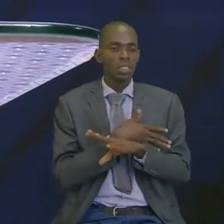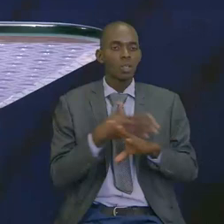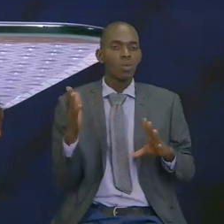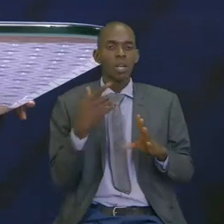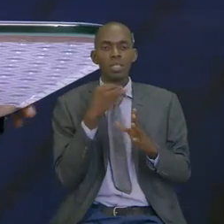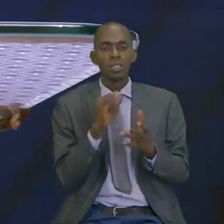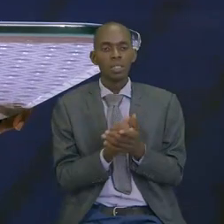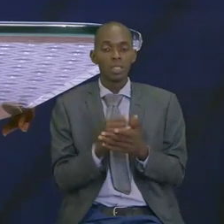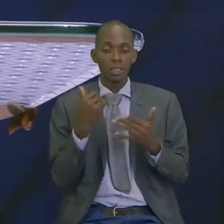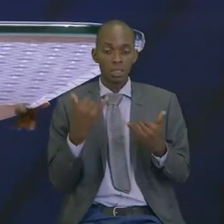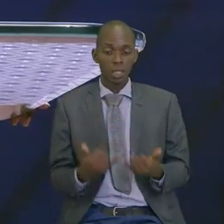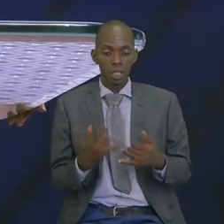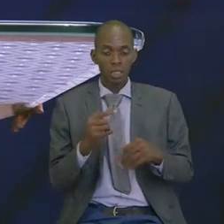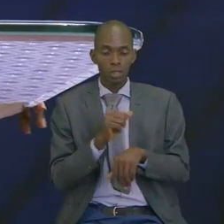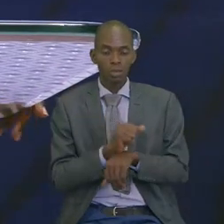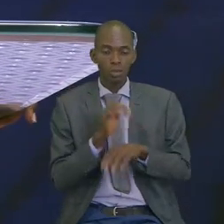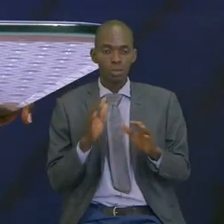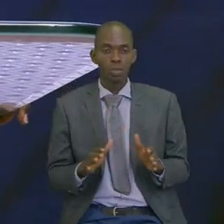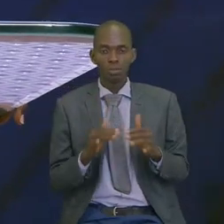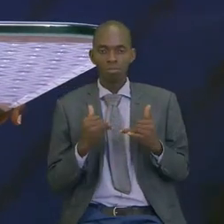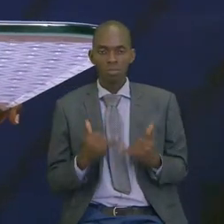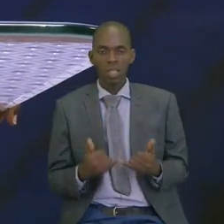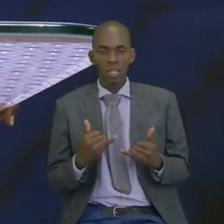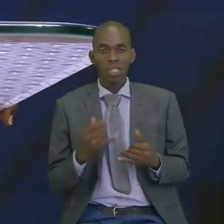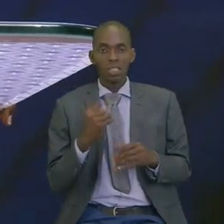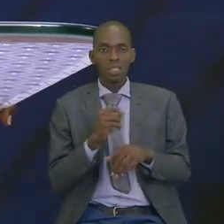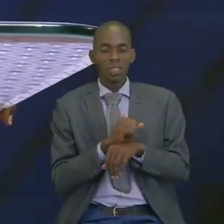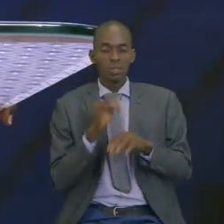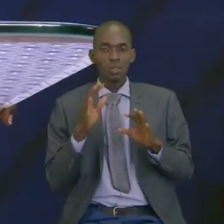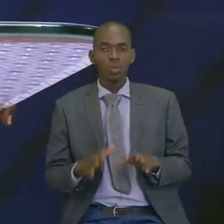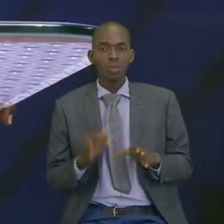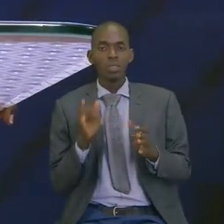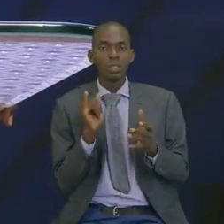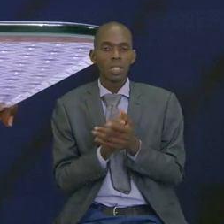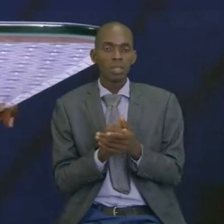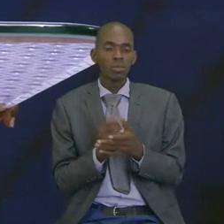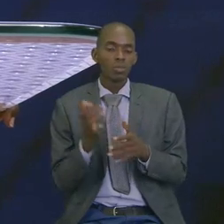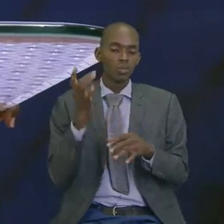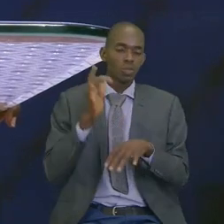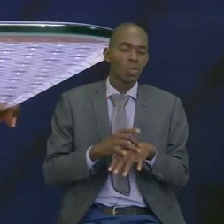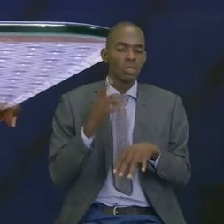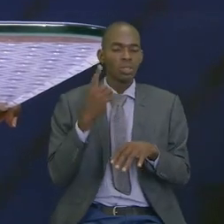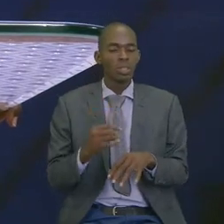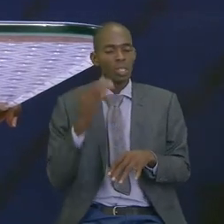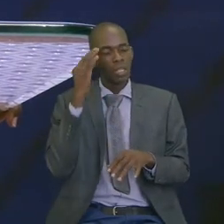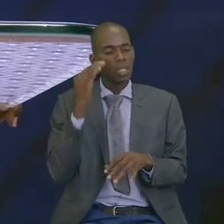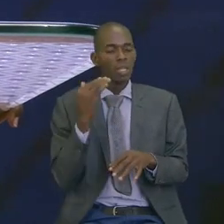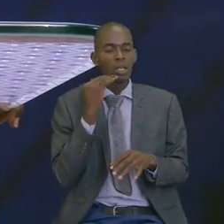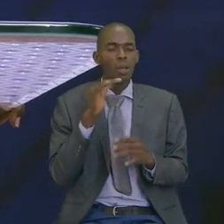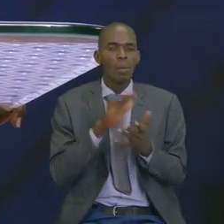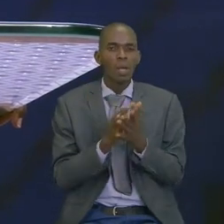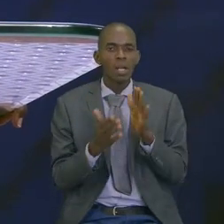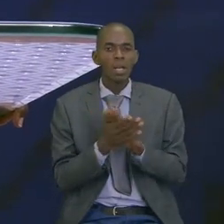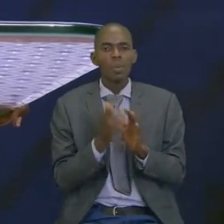the stone, now the stone that smote the image became a